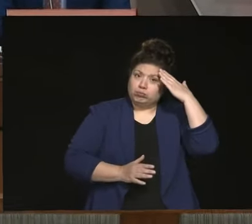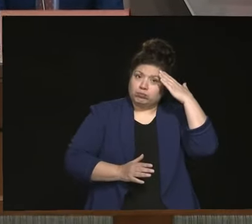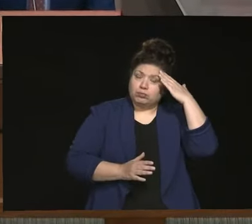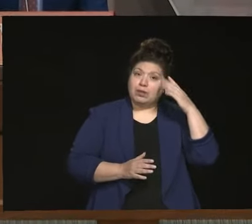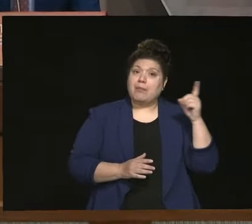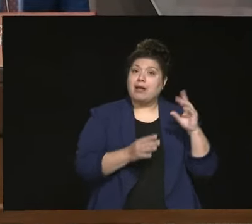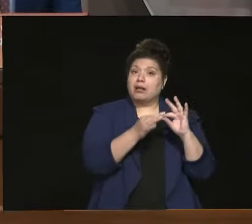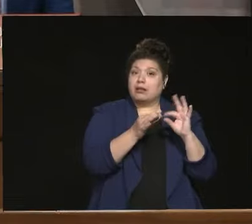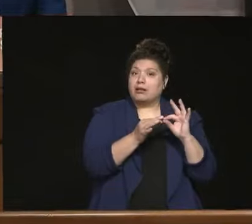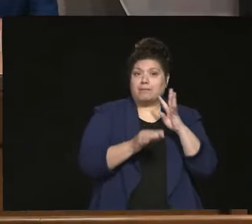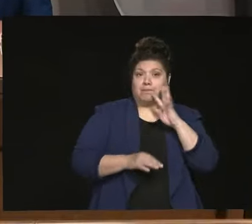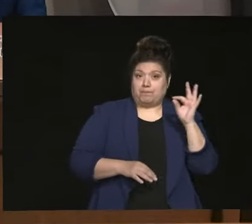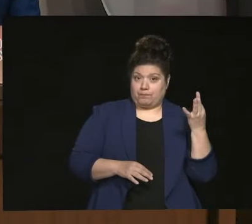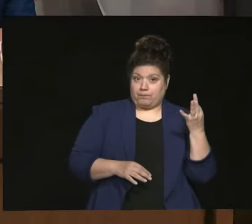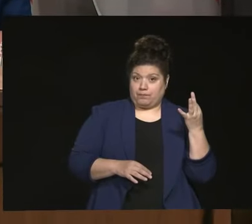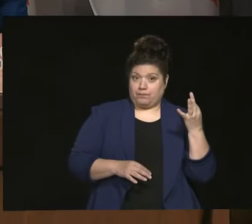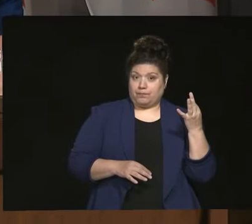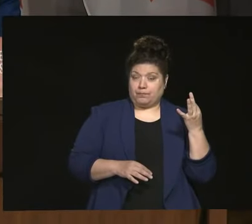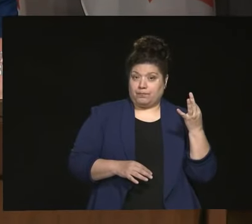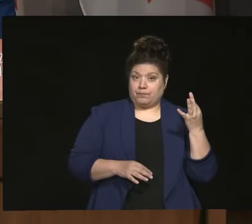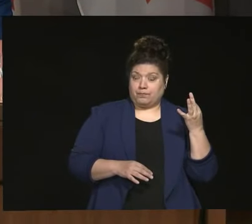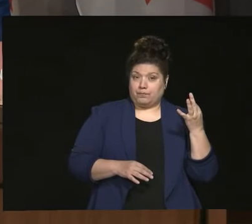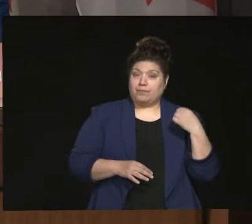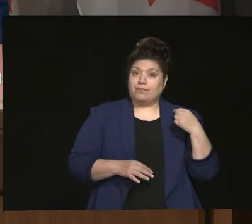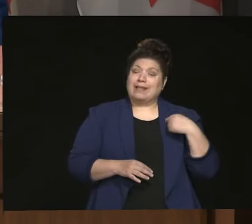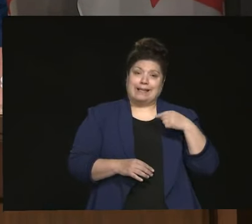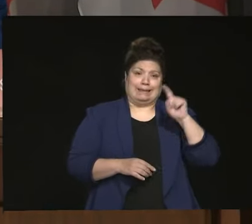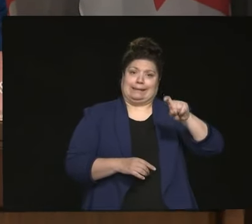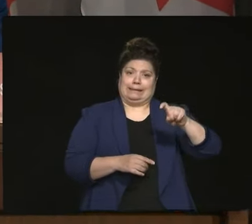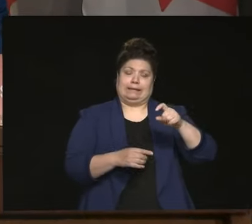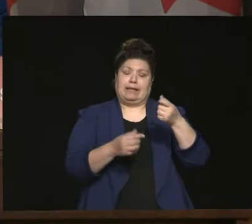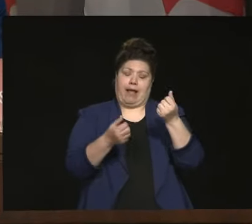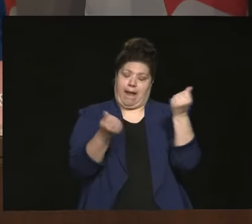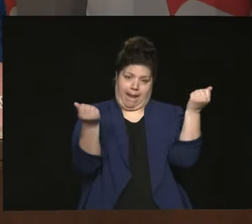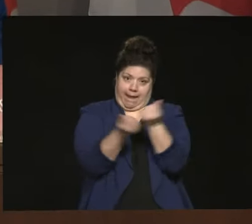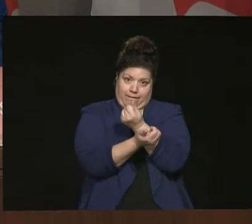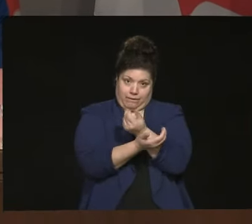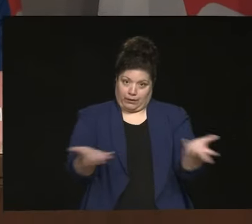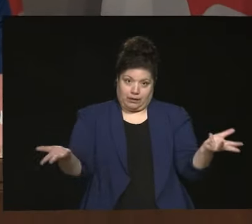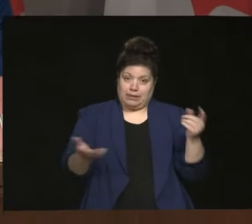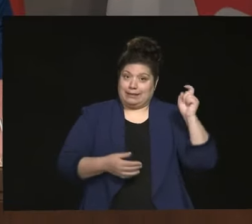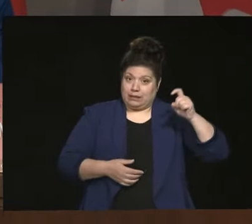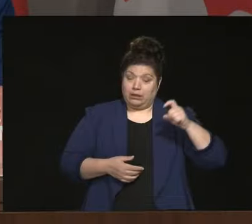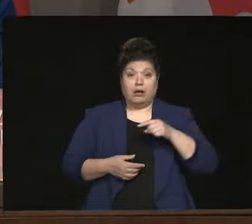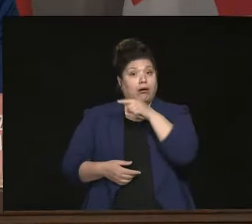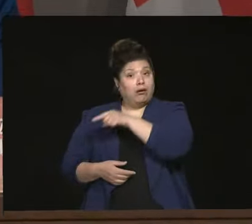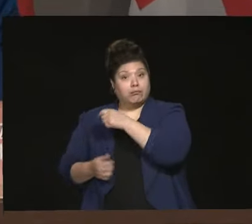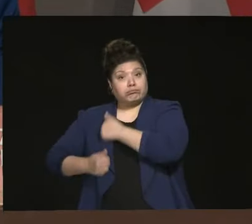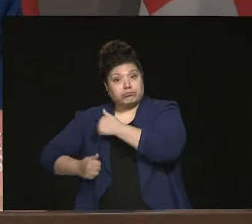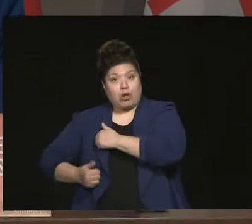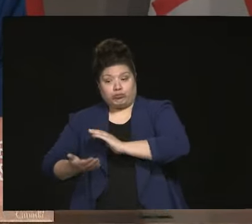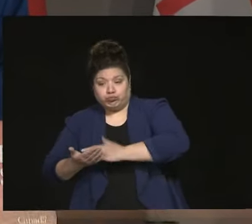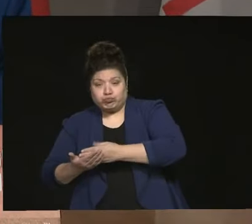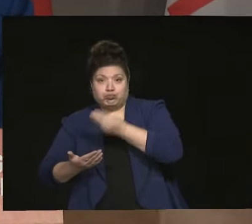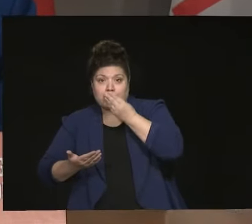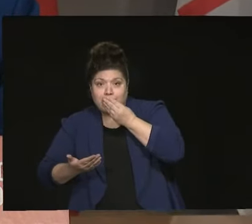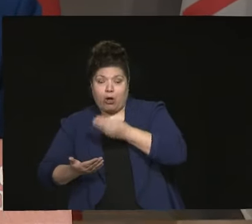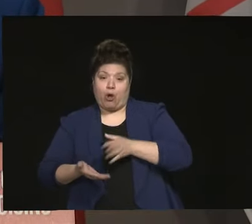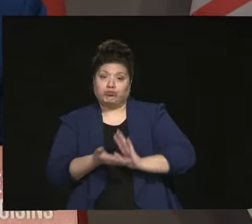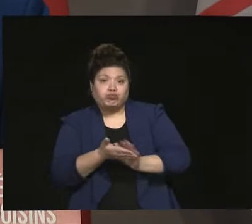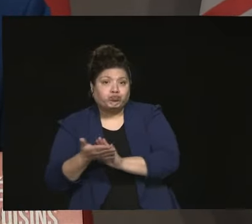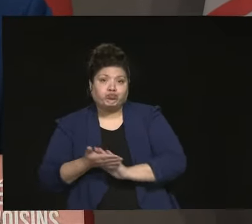tout le monde. He said he needs everything. So would they be serving meals, doing maintenance? If you could be specific, because a lot of people want to